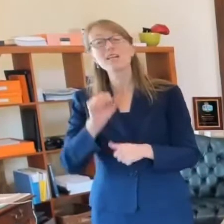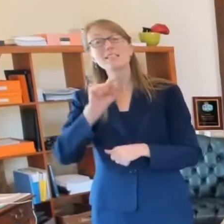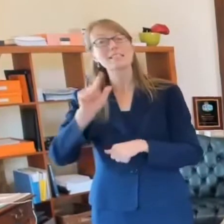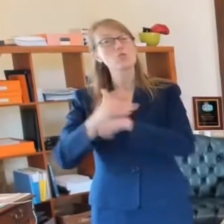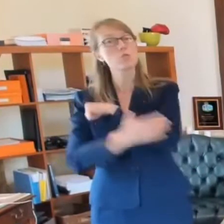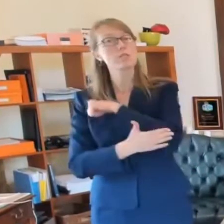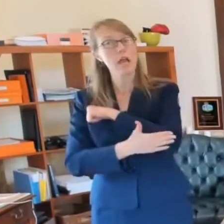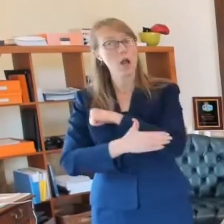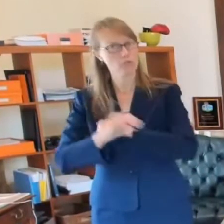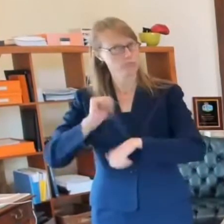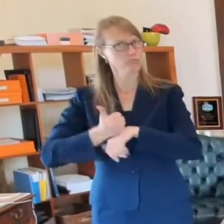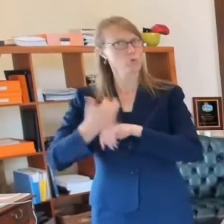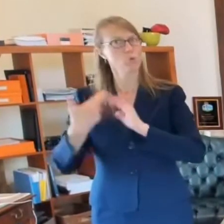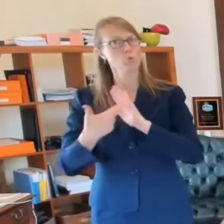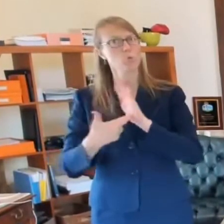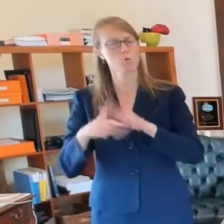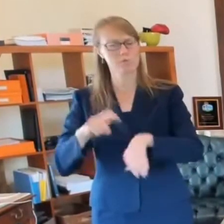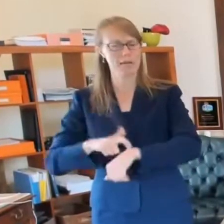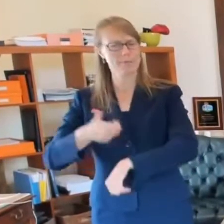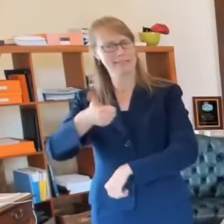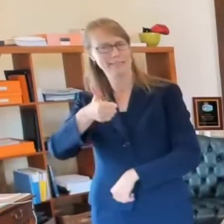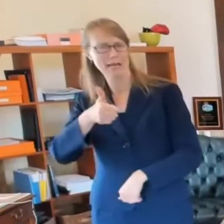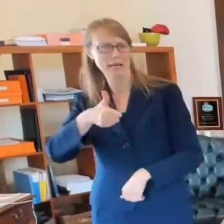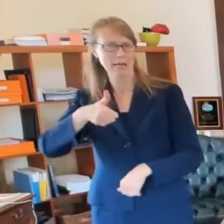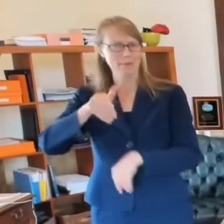restaurants? So